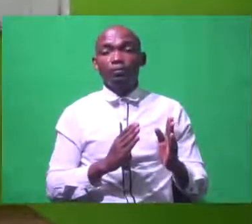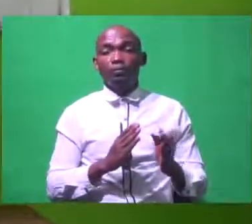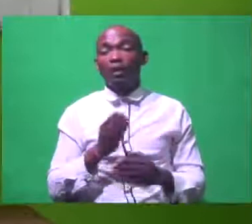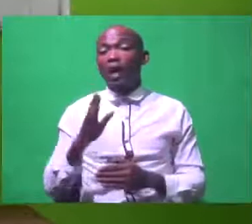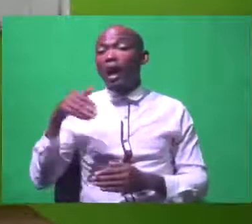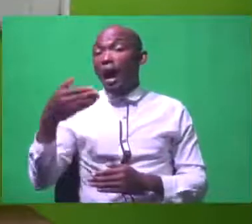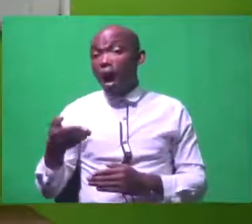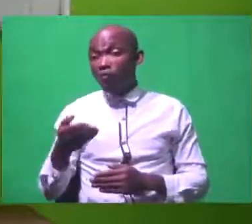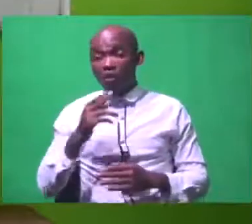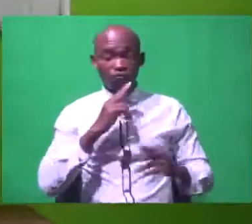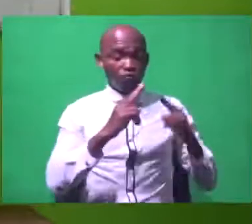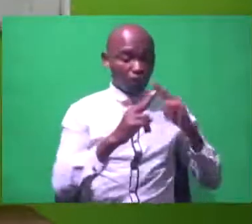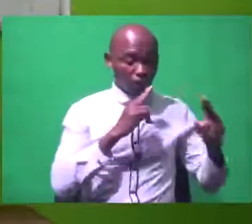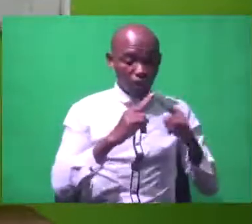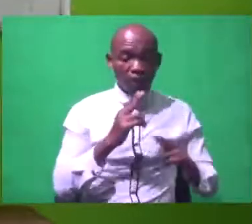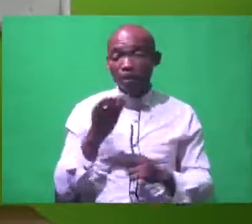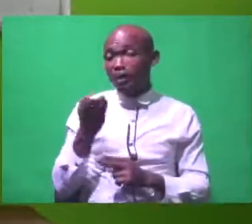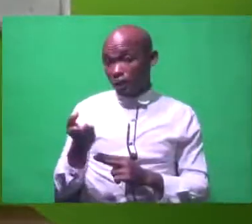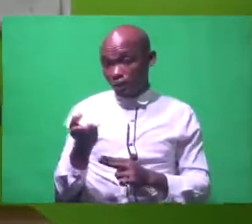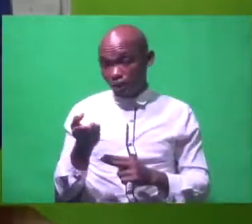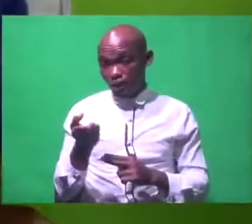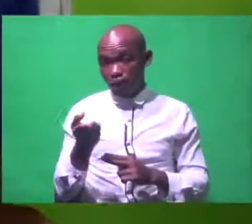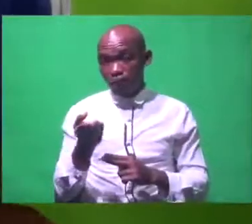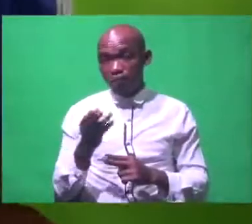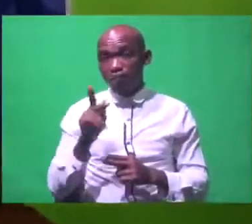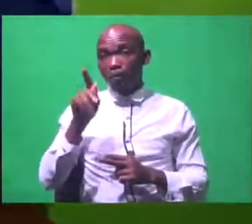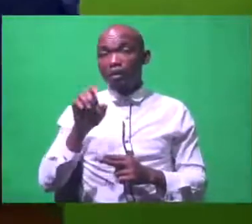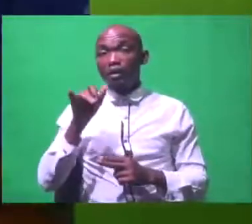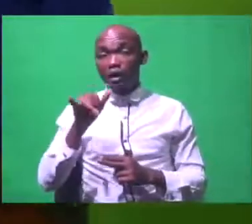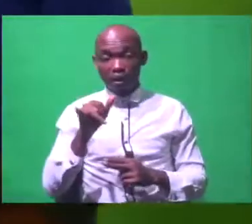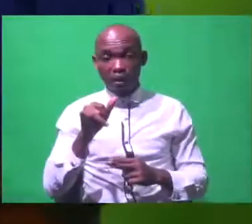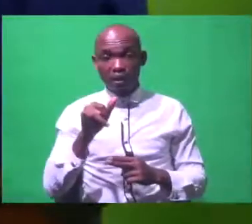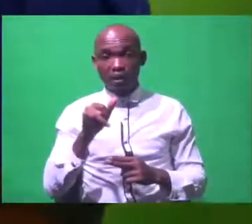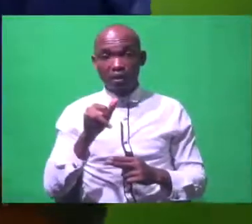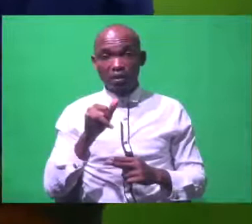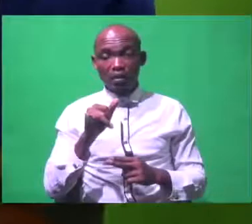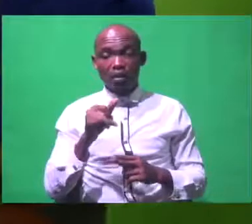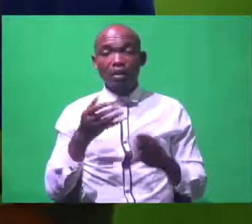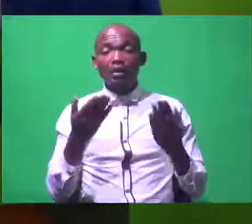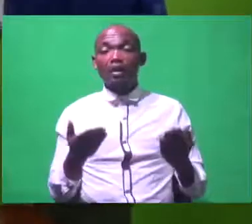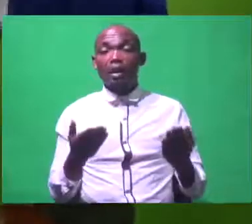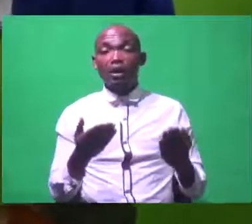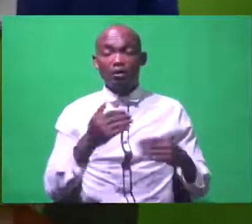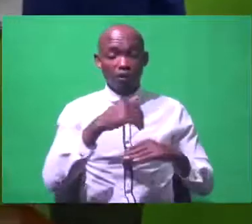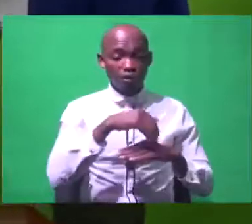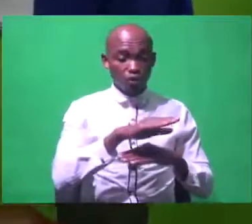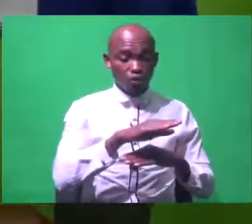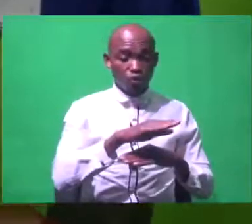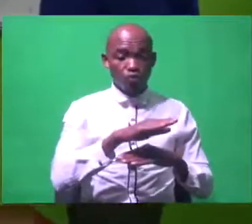After discussing these key concepts, now let us go